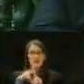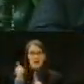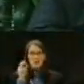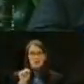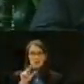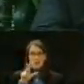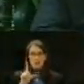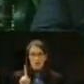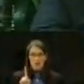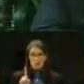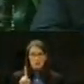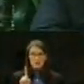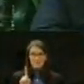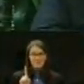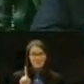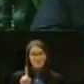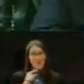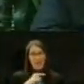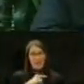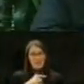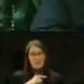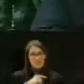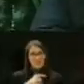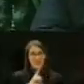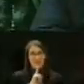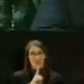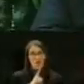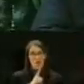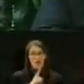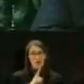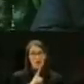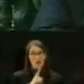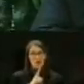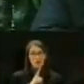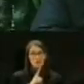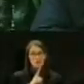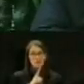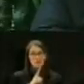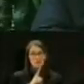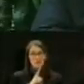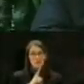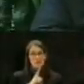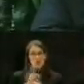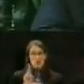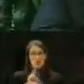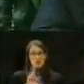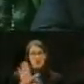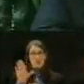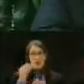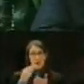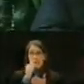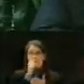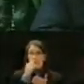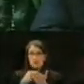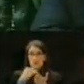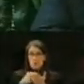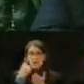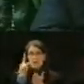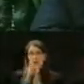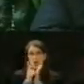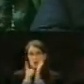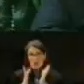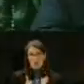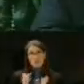expending their own personal funds for attorneys. So it comes at a personal stake in both time and money.